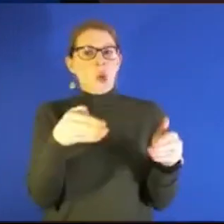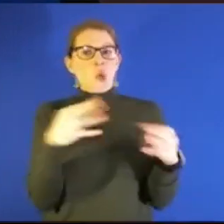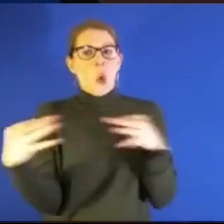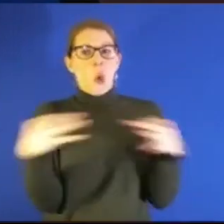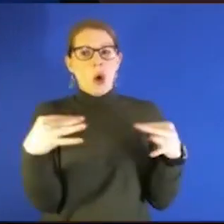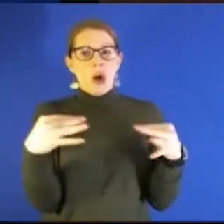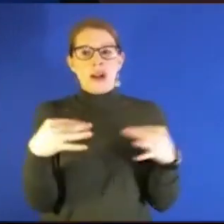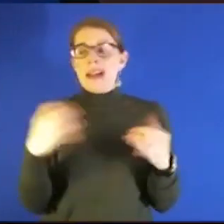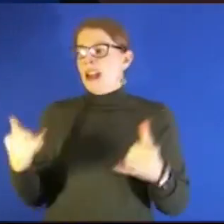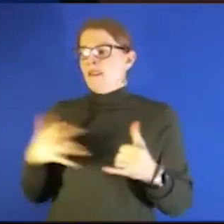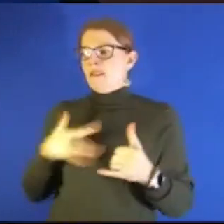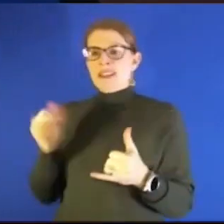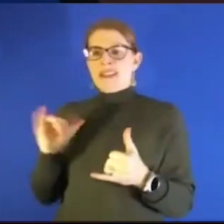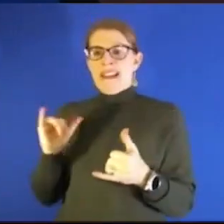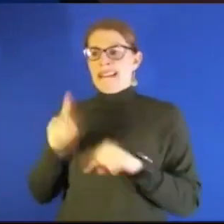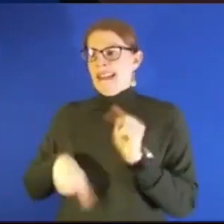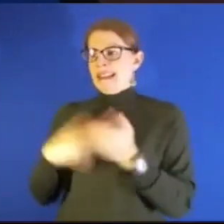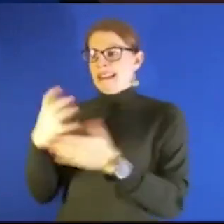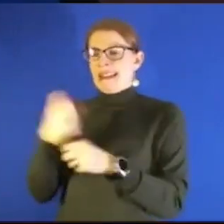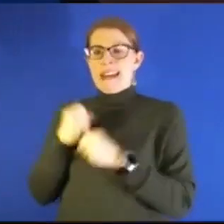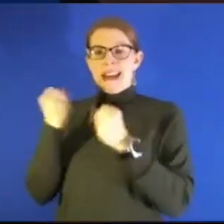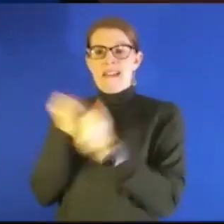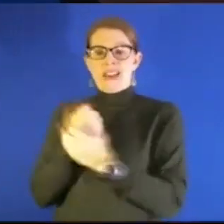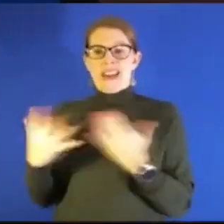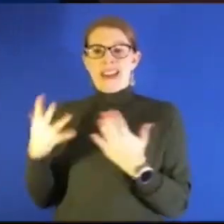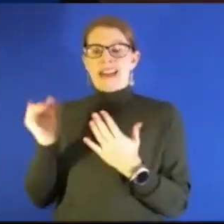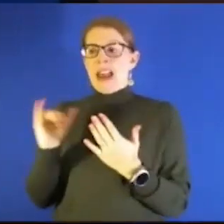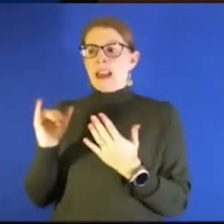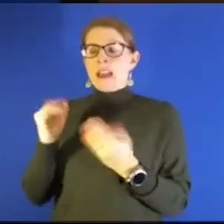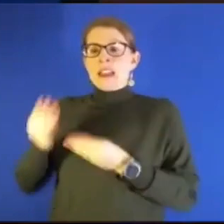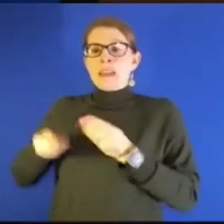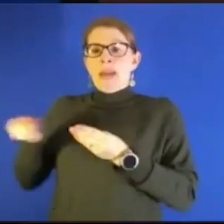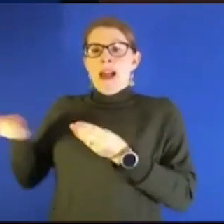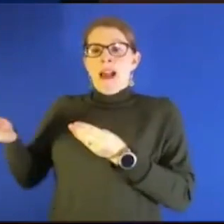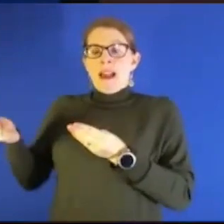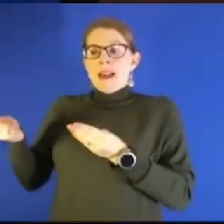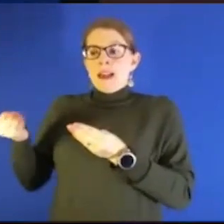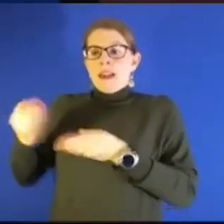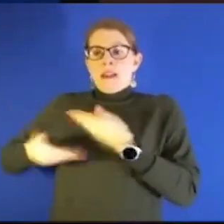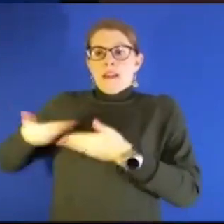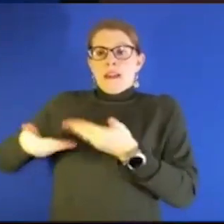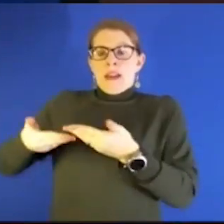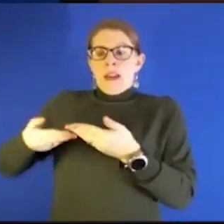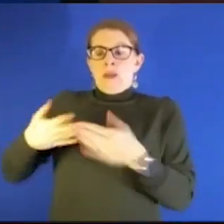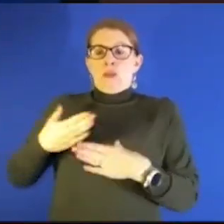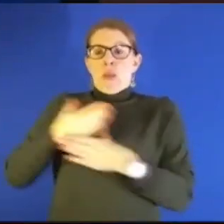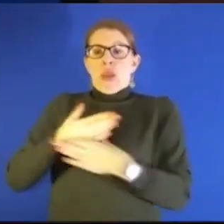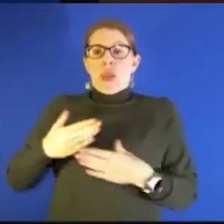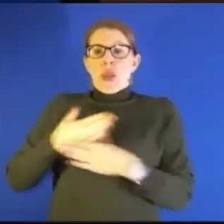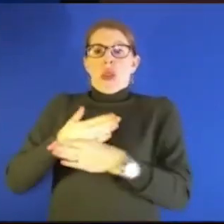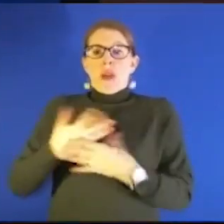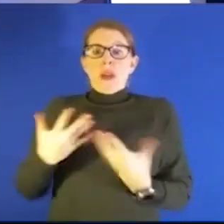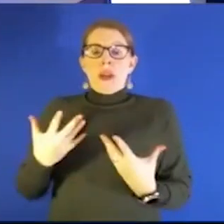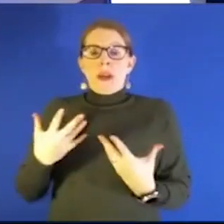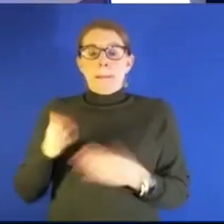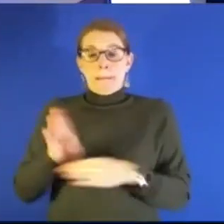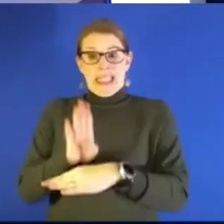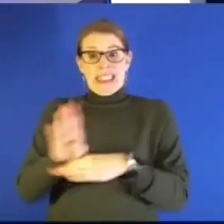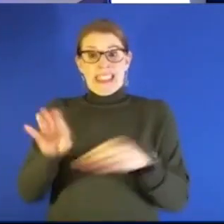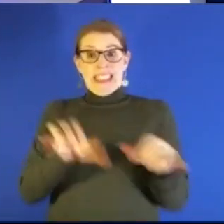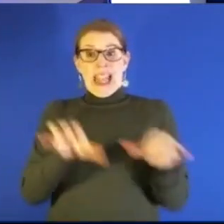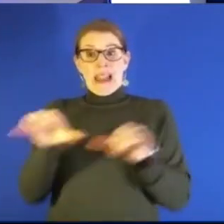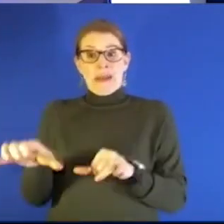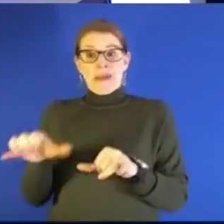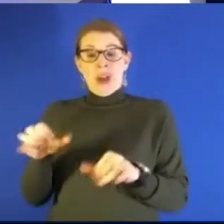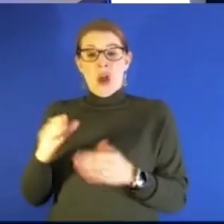like we can't get everything, like the supply chain side's so interrupted. Is that what you're hearing from businesses? Joe, it almost feels like a war out